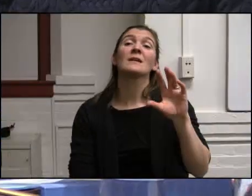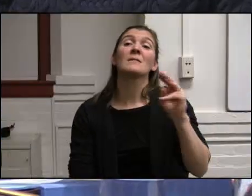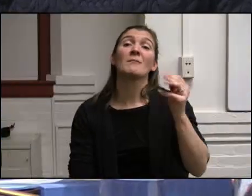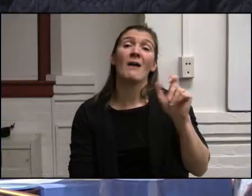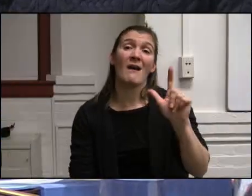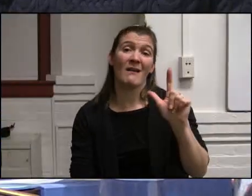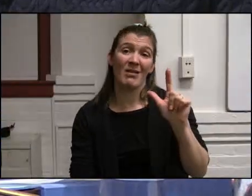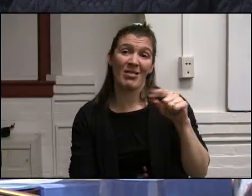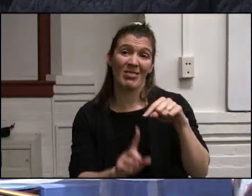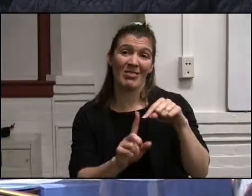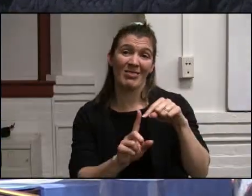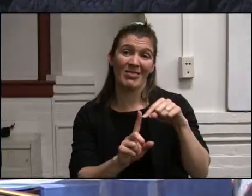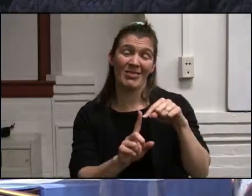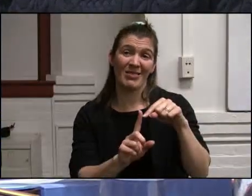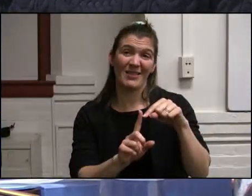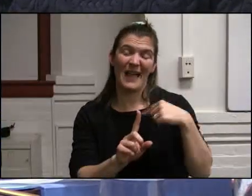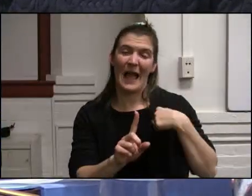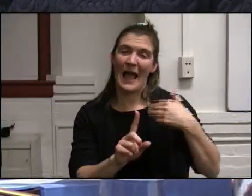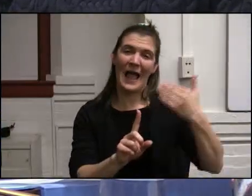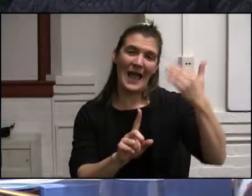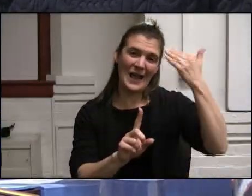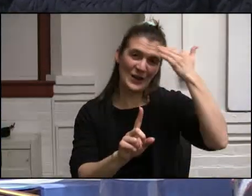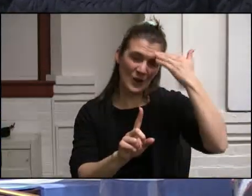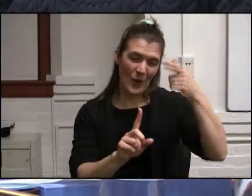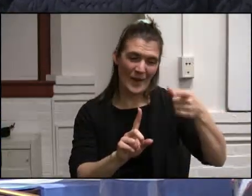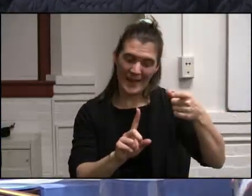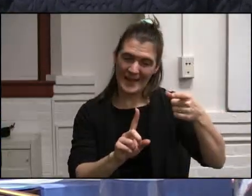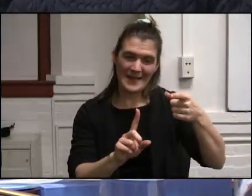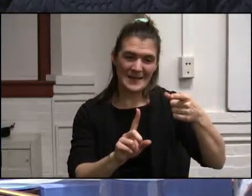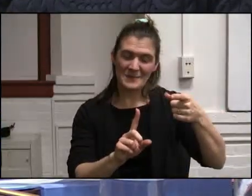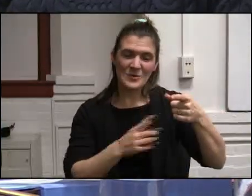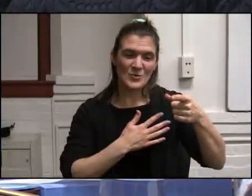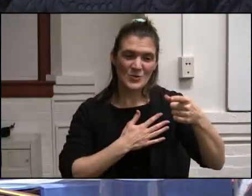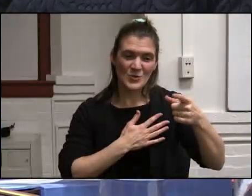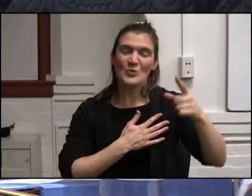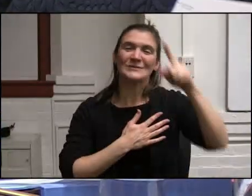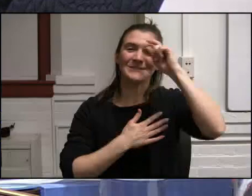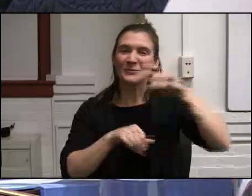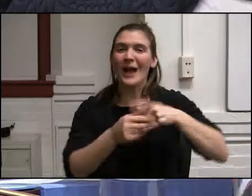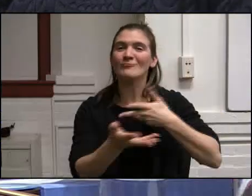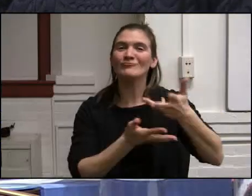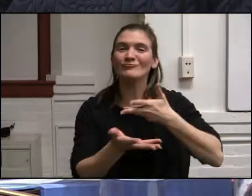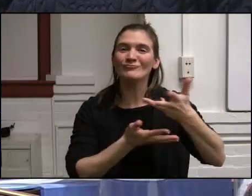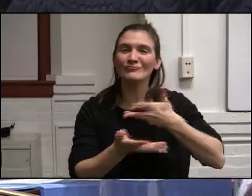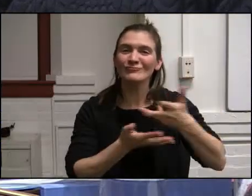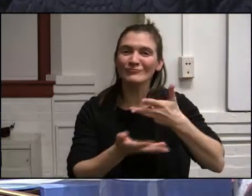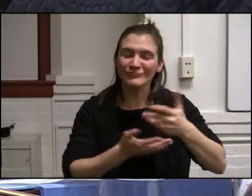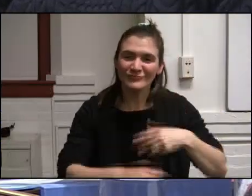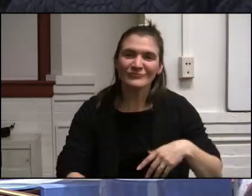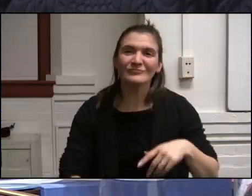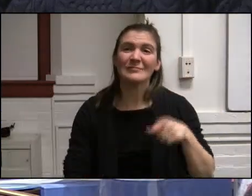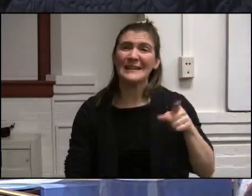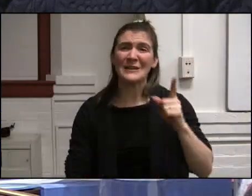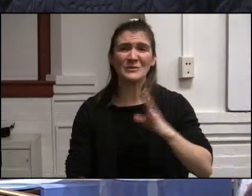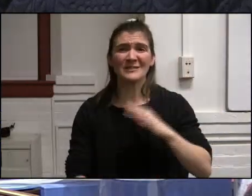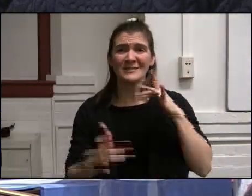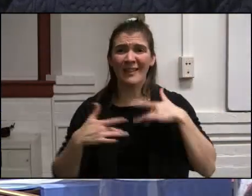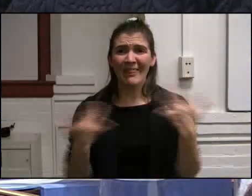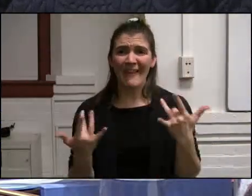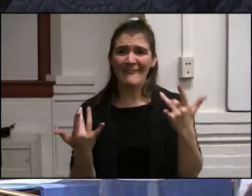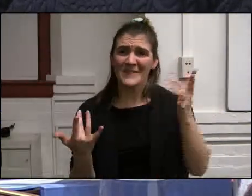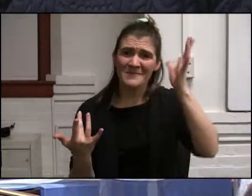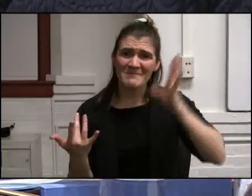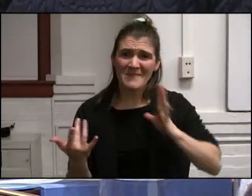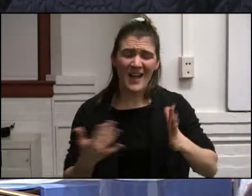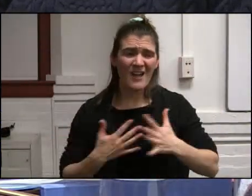and I got to know this little boy over the summer, and he was a joy, and